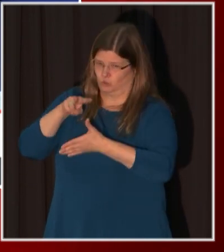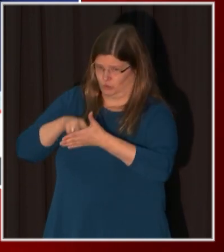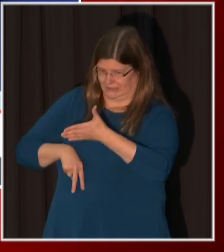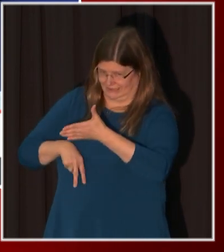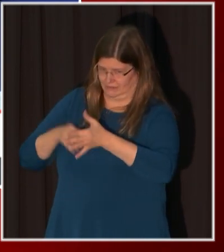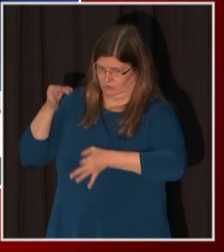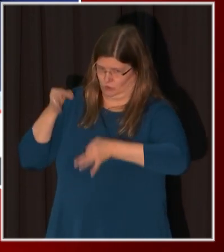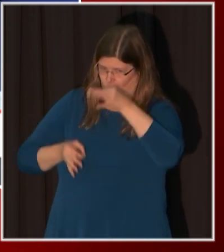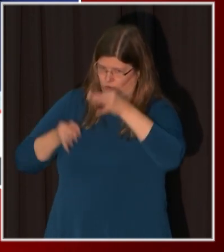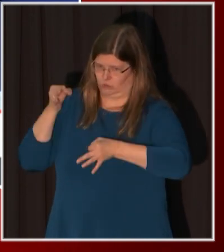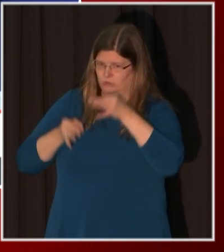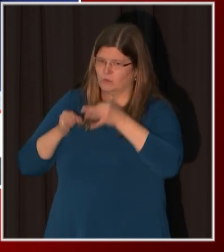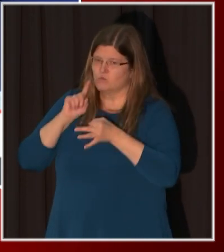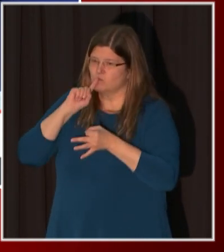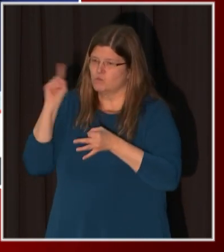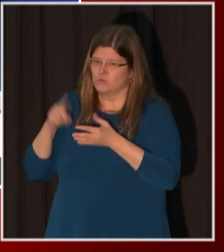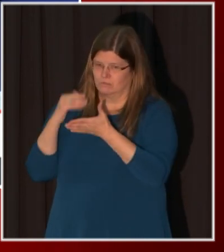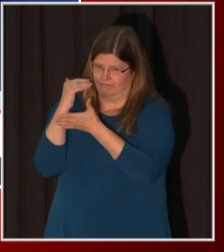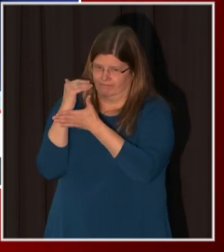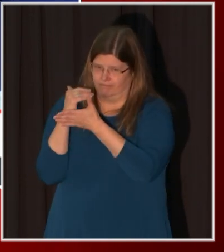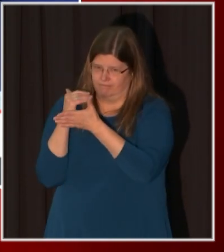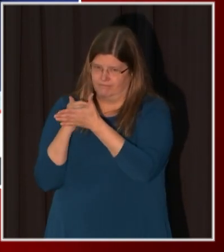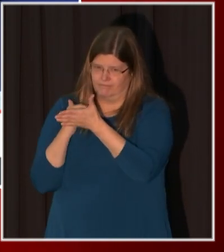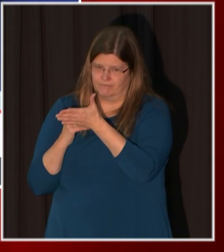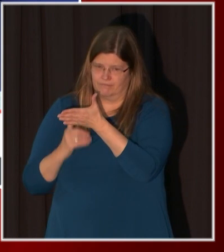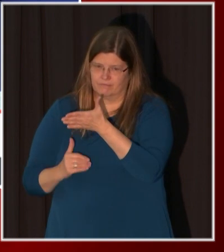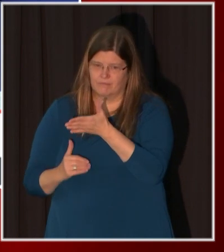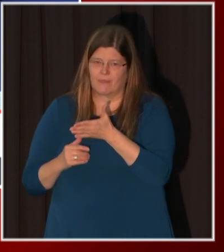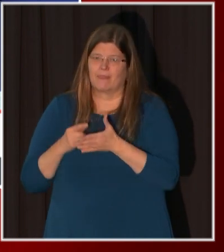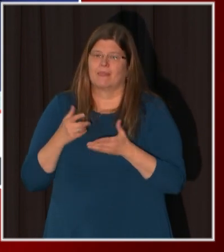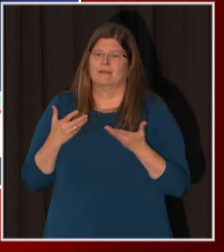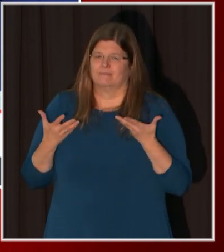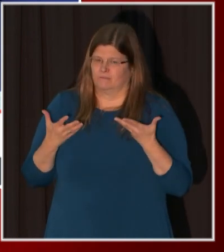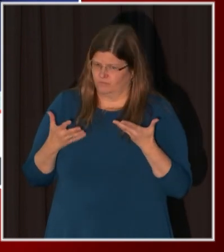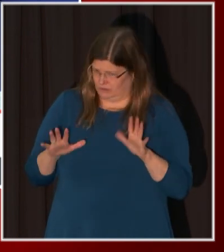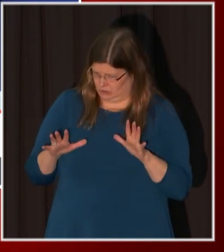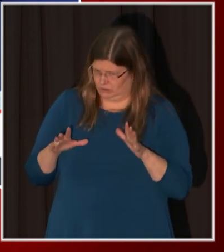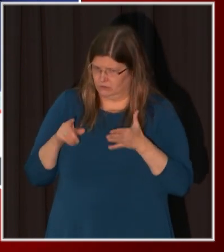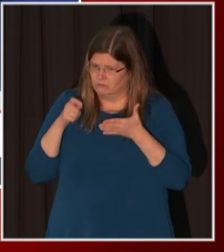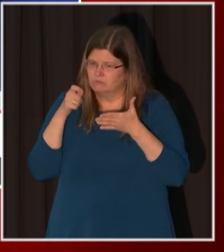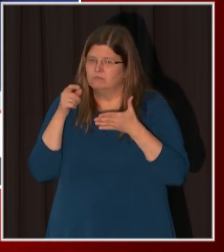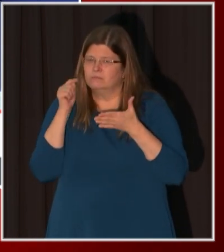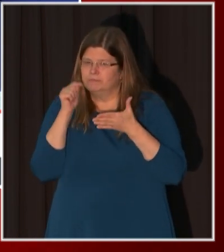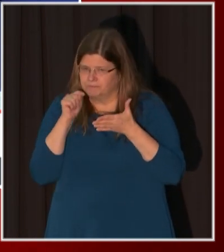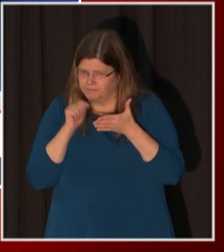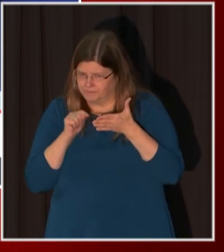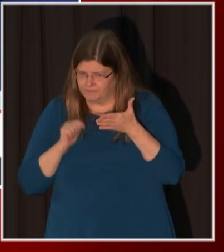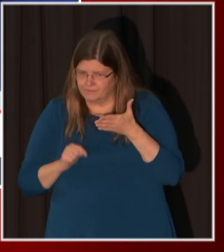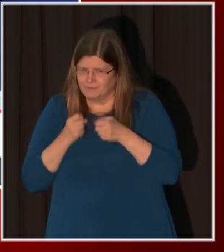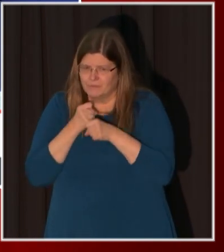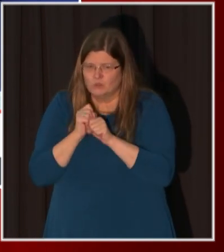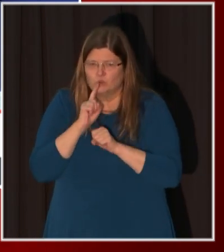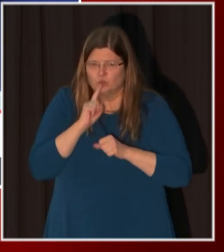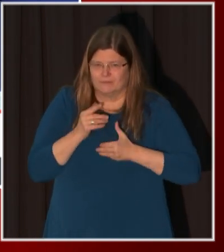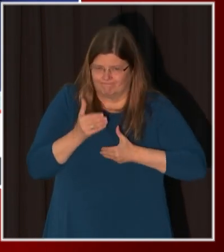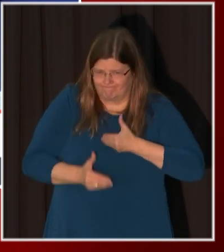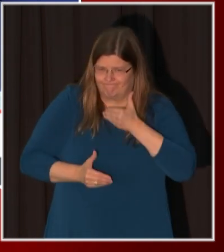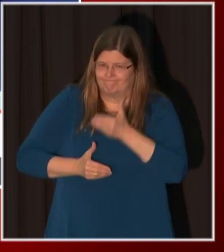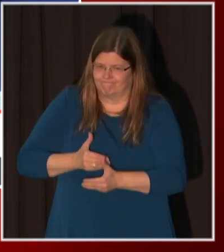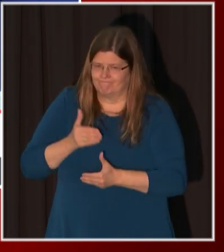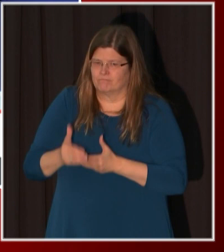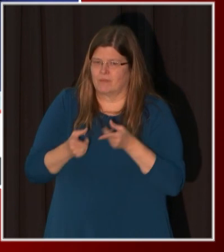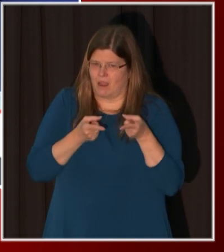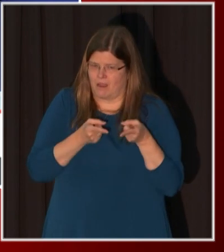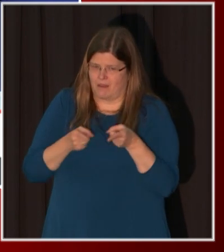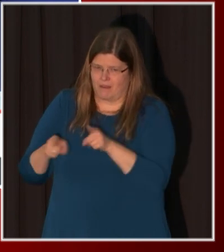the things that we were already doing and continuing to make sure that those processes are not only happening,